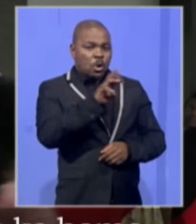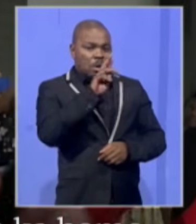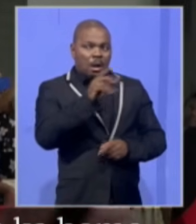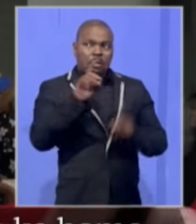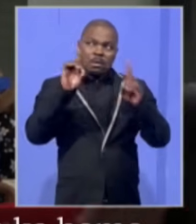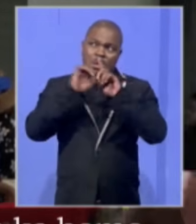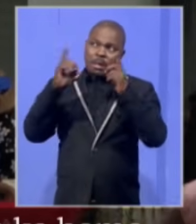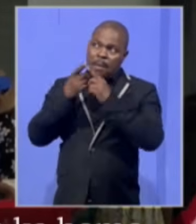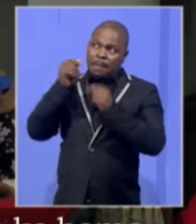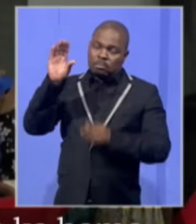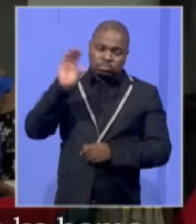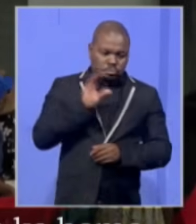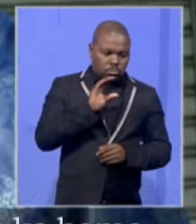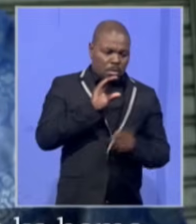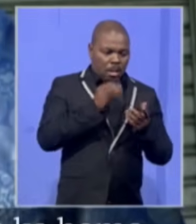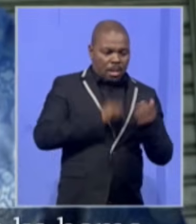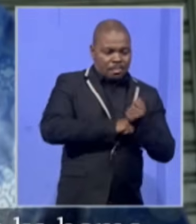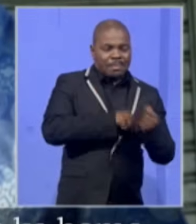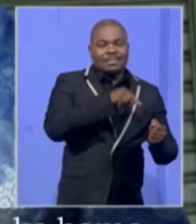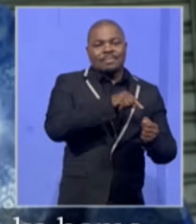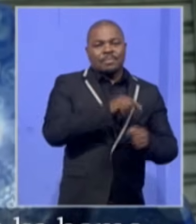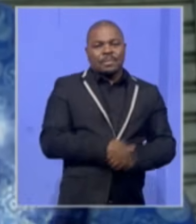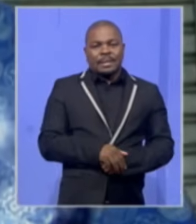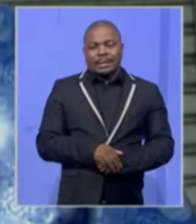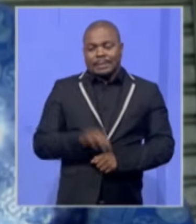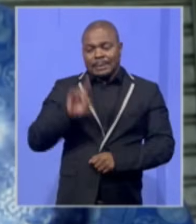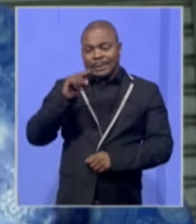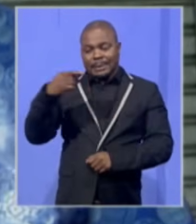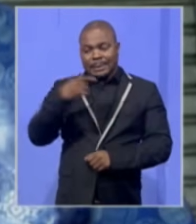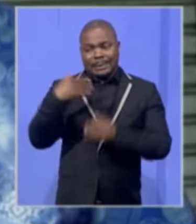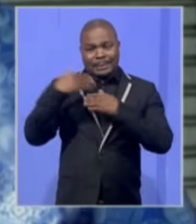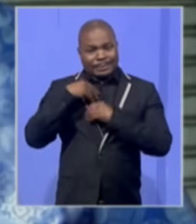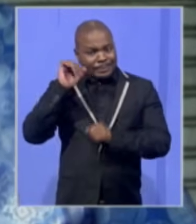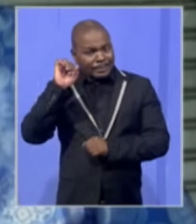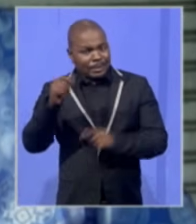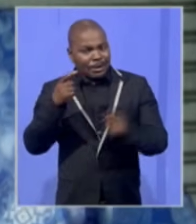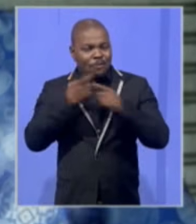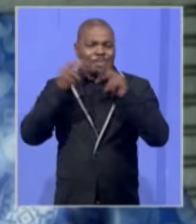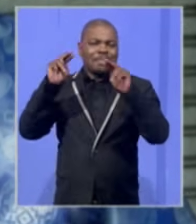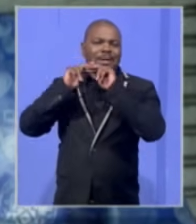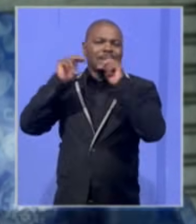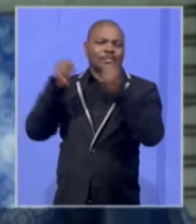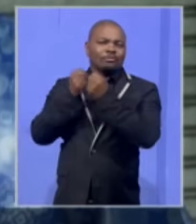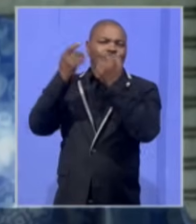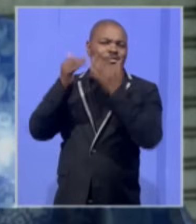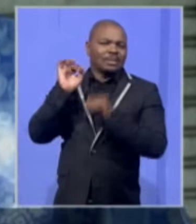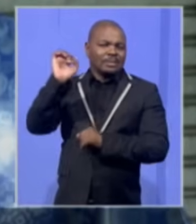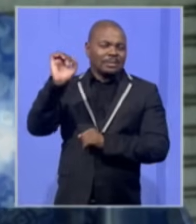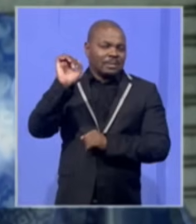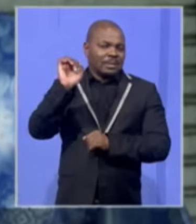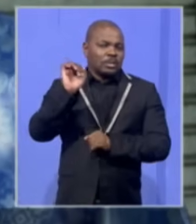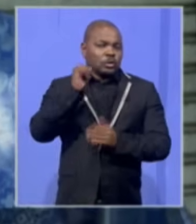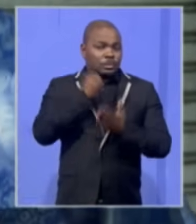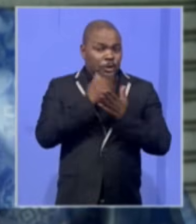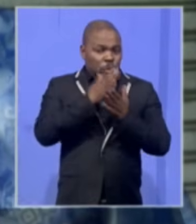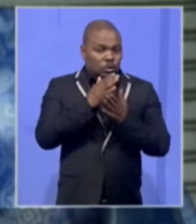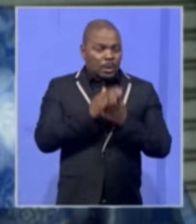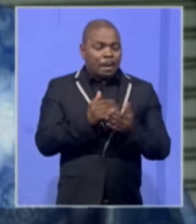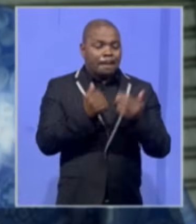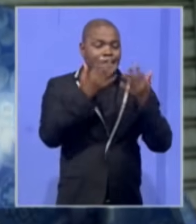jaaka netefatso ya tshireletsego. It's now the DG's responsibility in National Treasury to facilitate a meeting of the